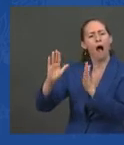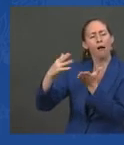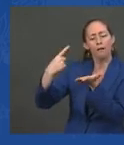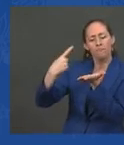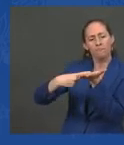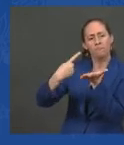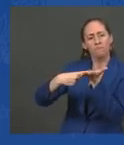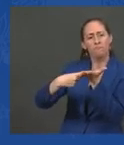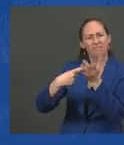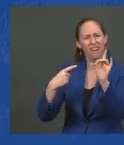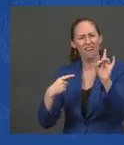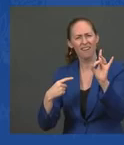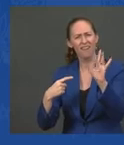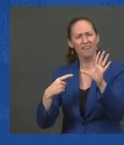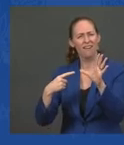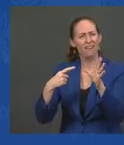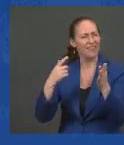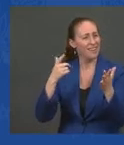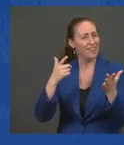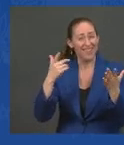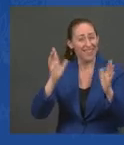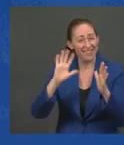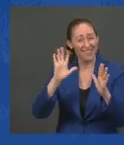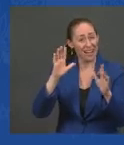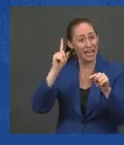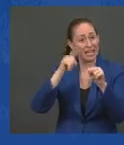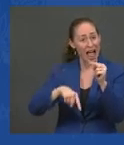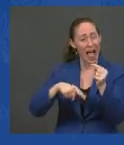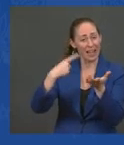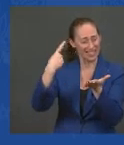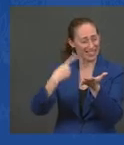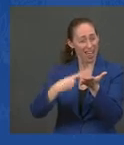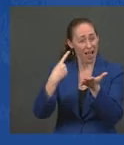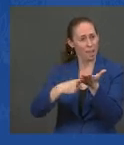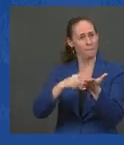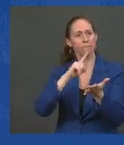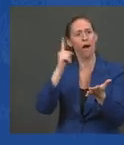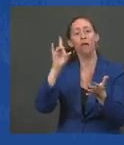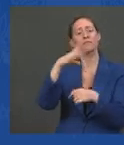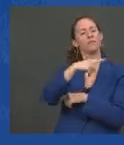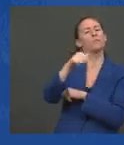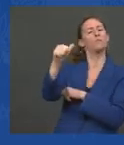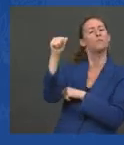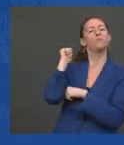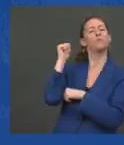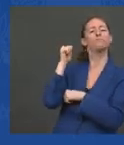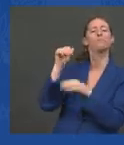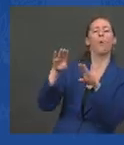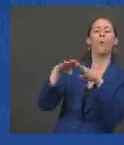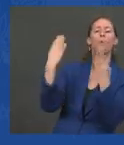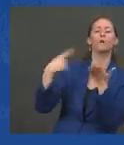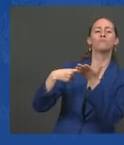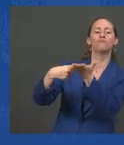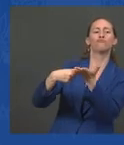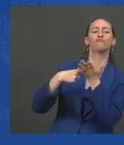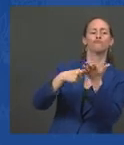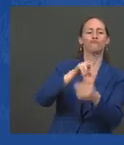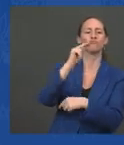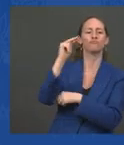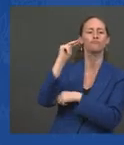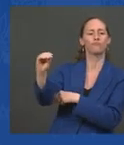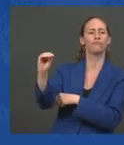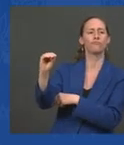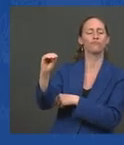as though it's not a debatable point. They refused to even come to the table to talk about it.